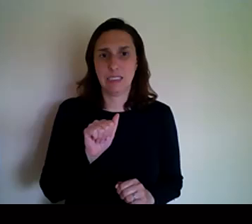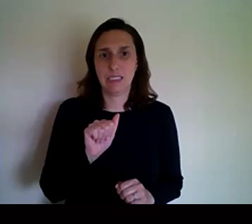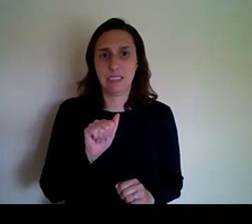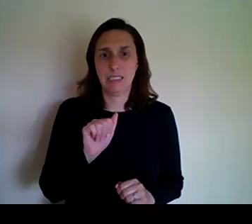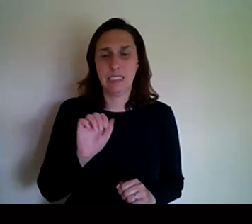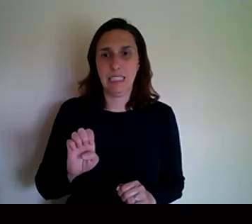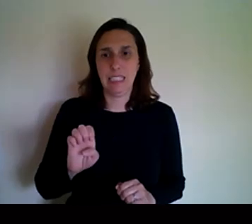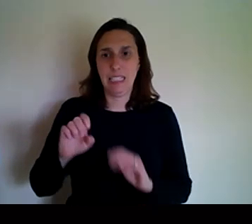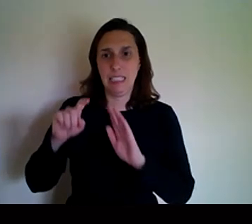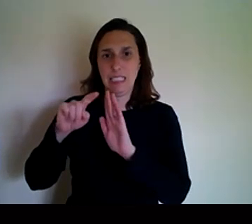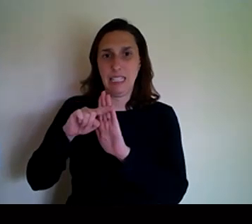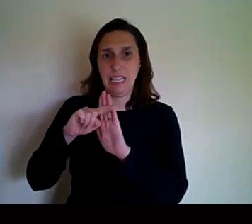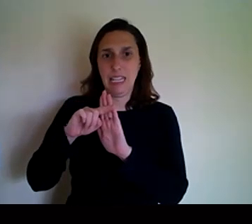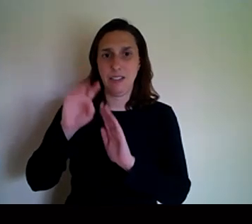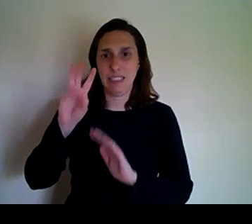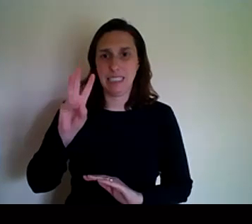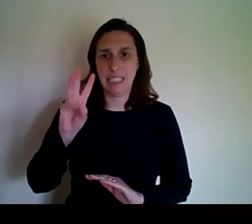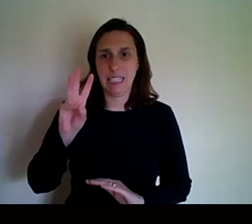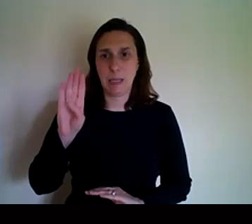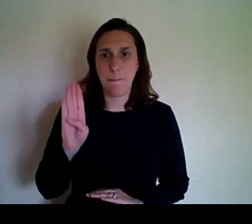e to the negative 6b.